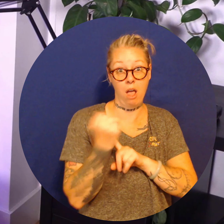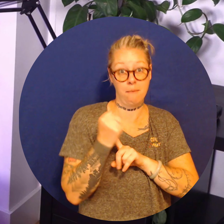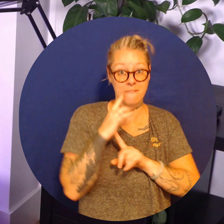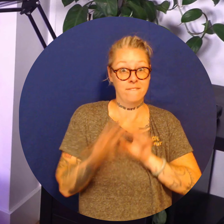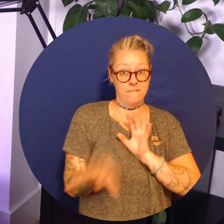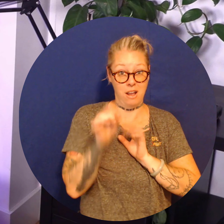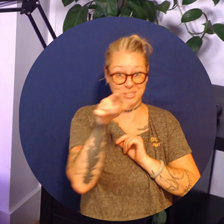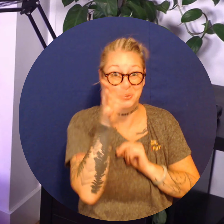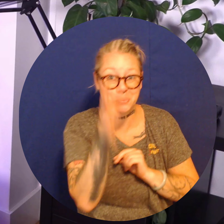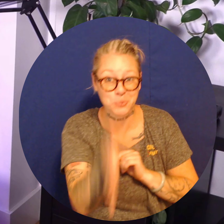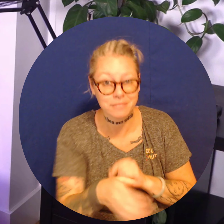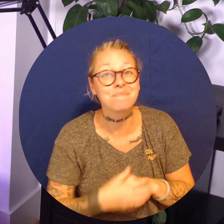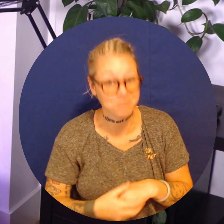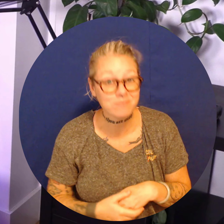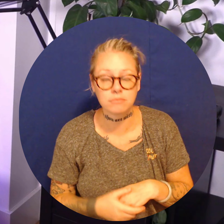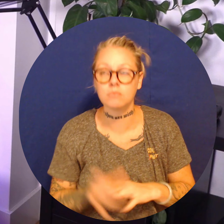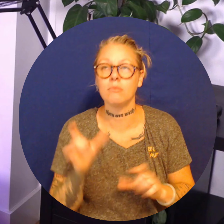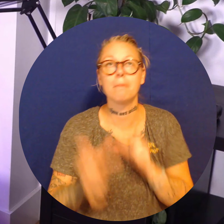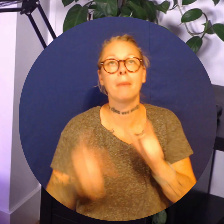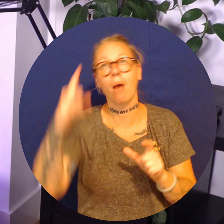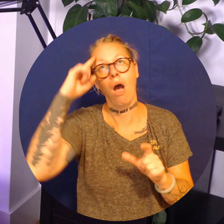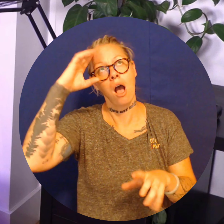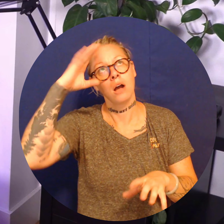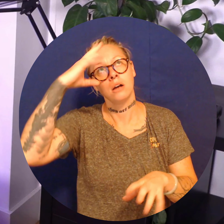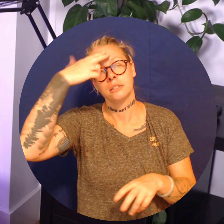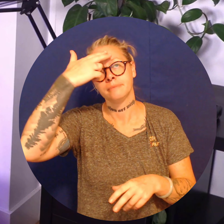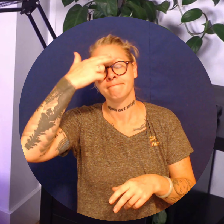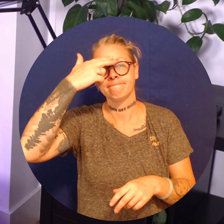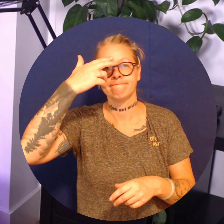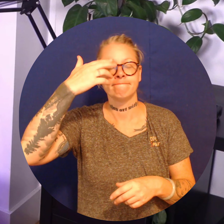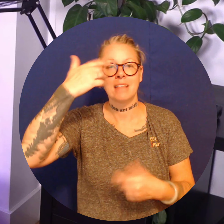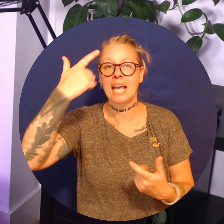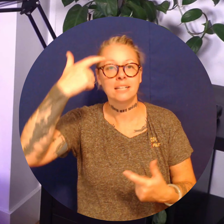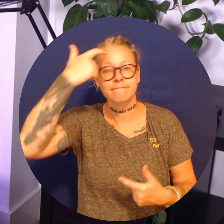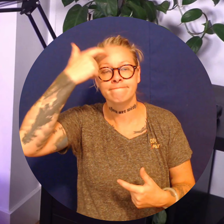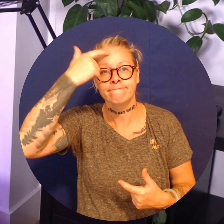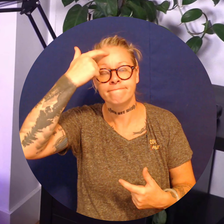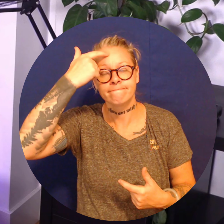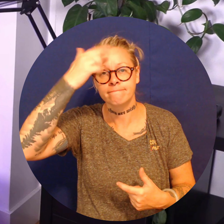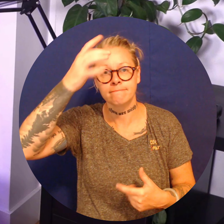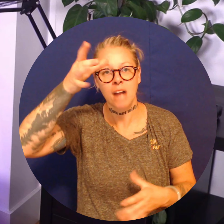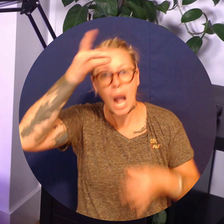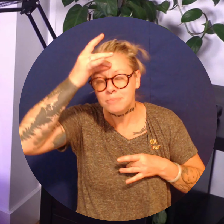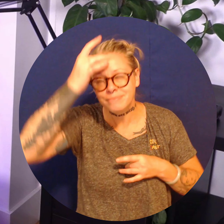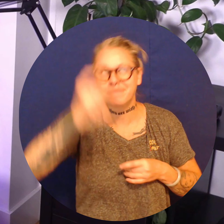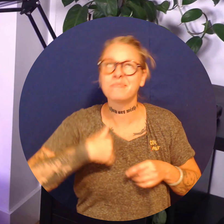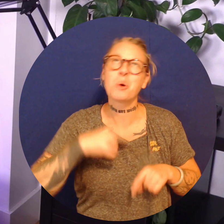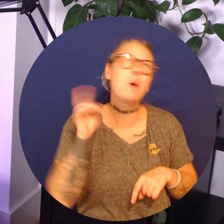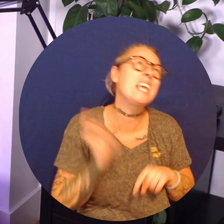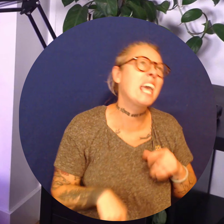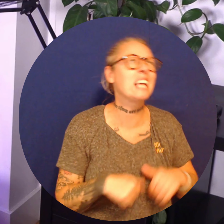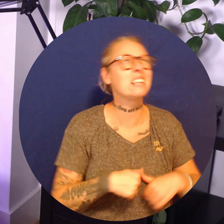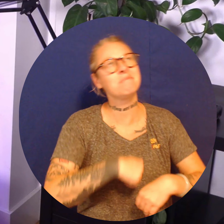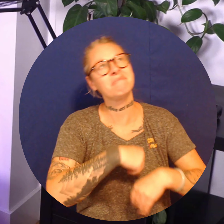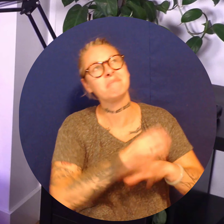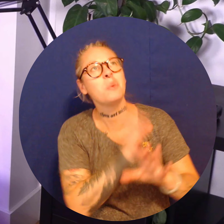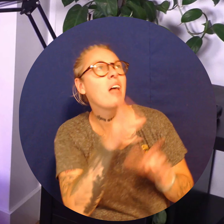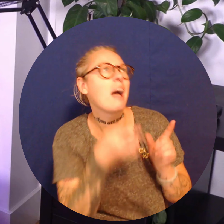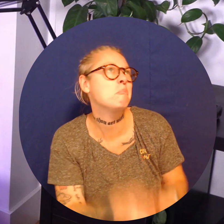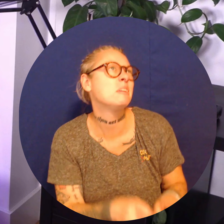and people are so conditioned to be like but i can't or but it won't